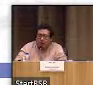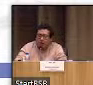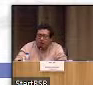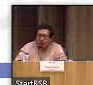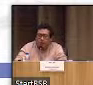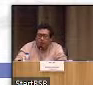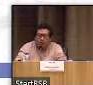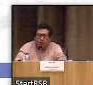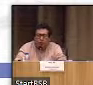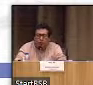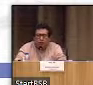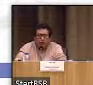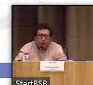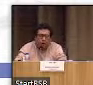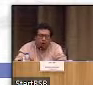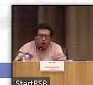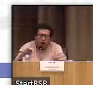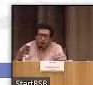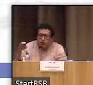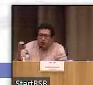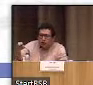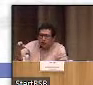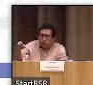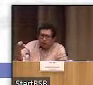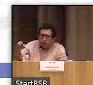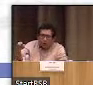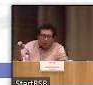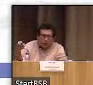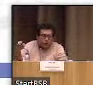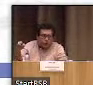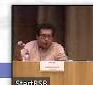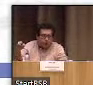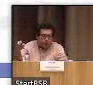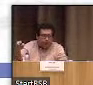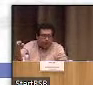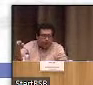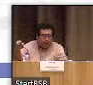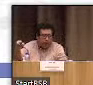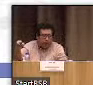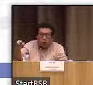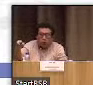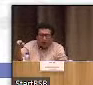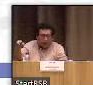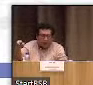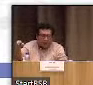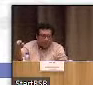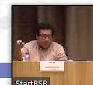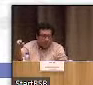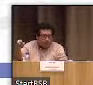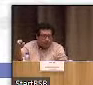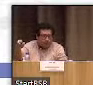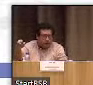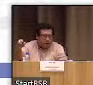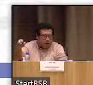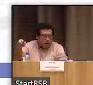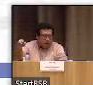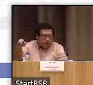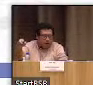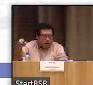168, and the possibility to have clinical data to the inflammatory mood system